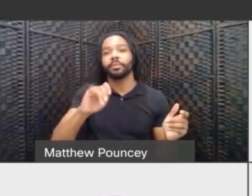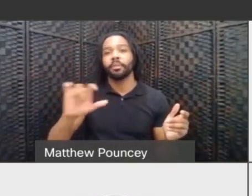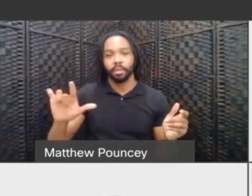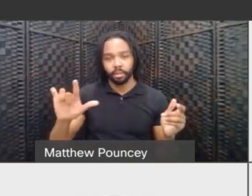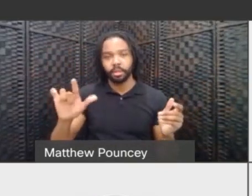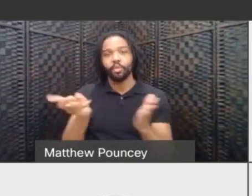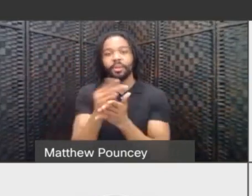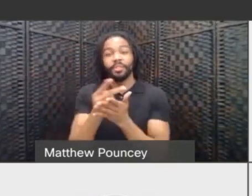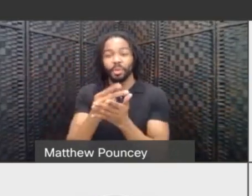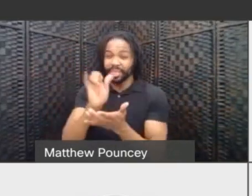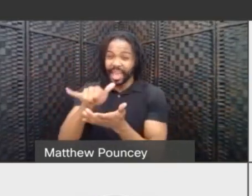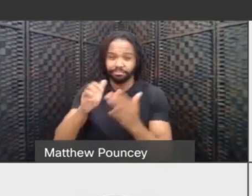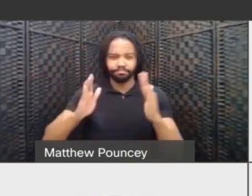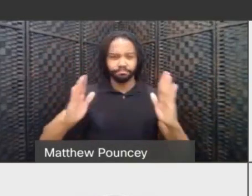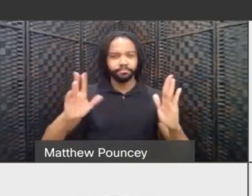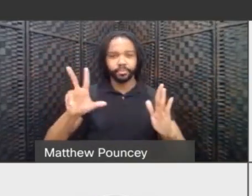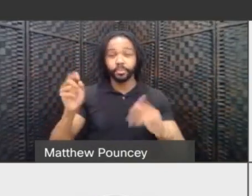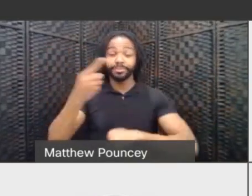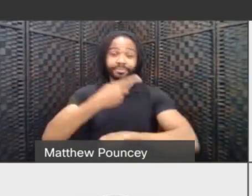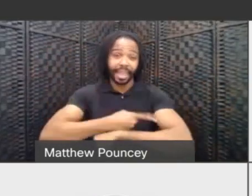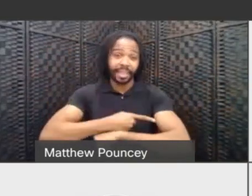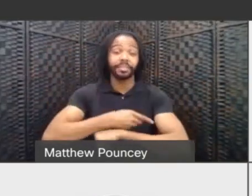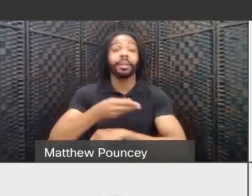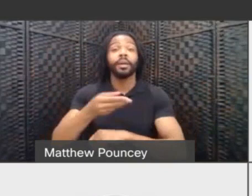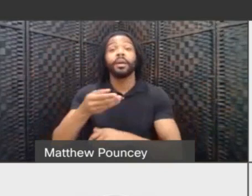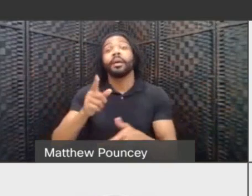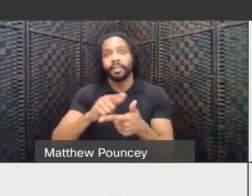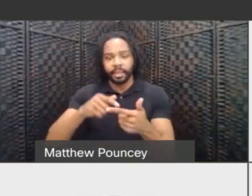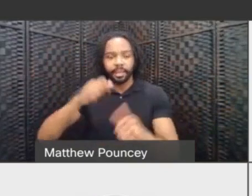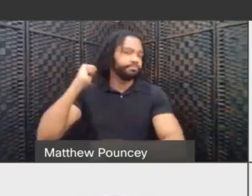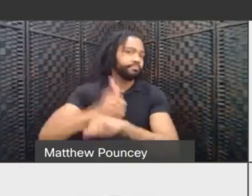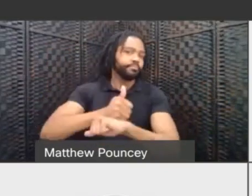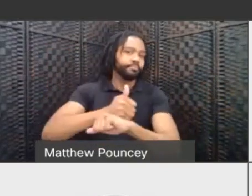day review. And then it becomes the law.